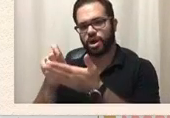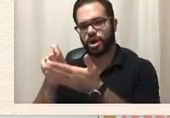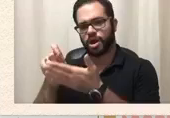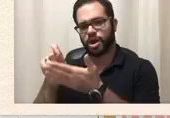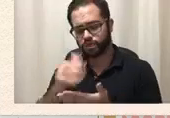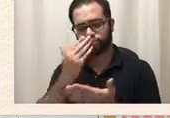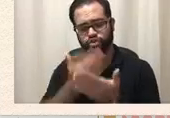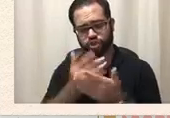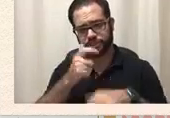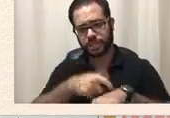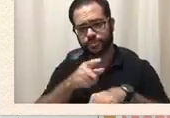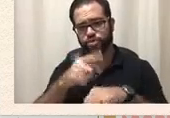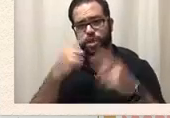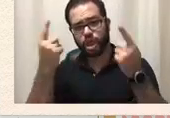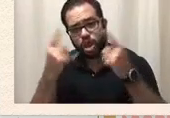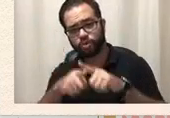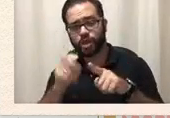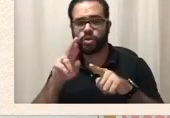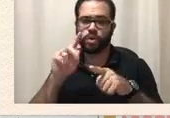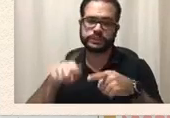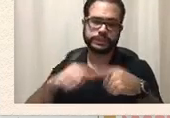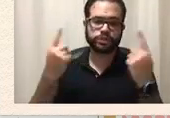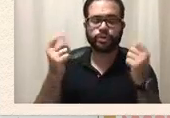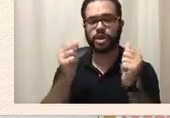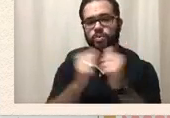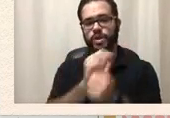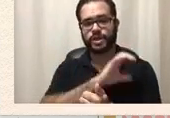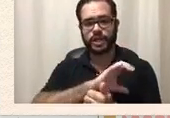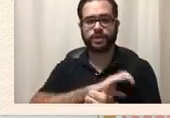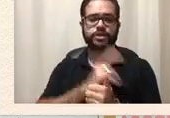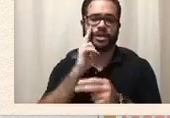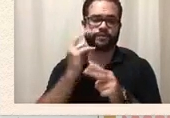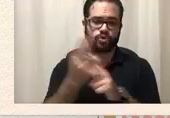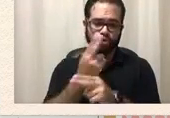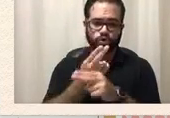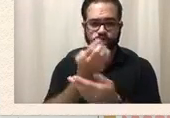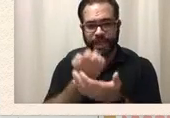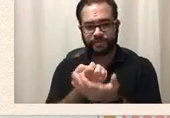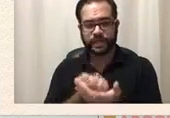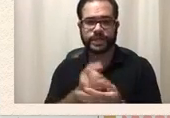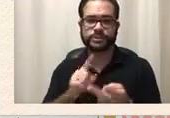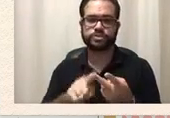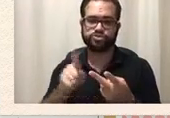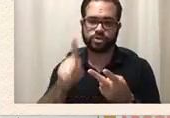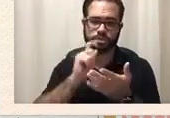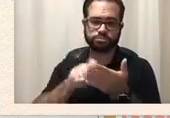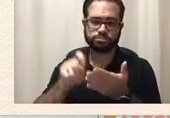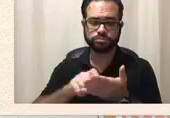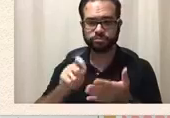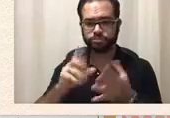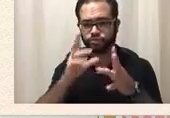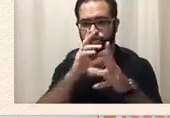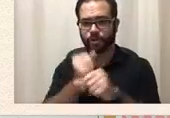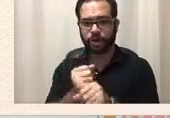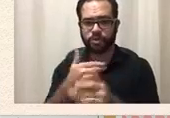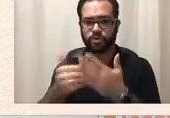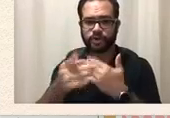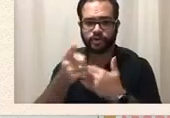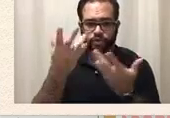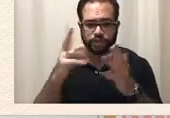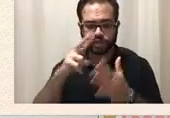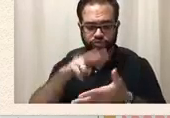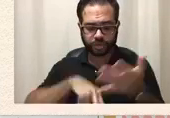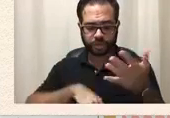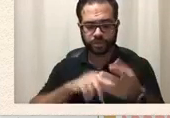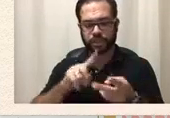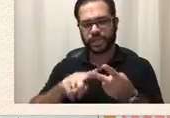with the characters using text evidence. You can take notes to summarize what you read and just to think. So you can go